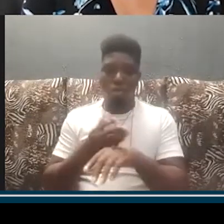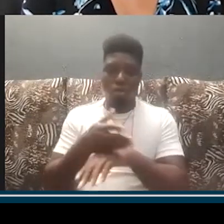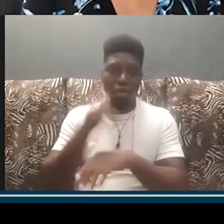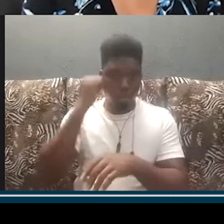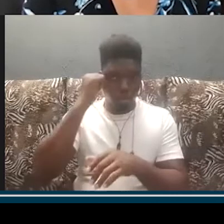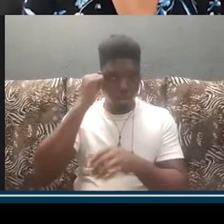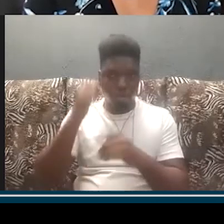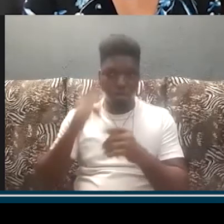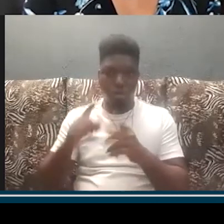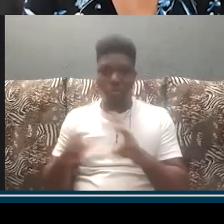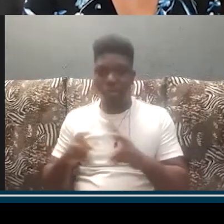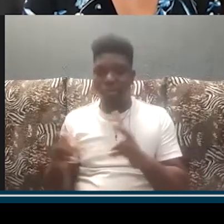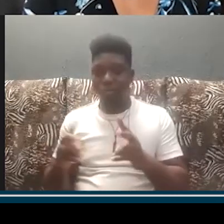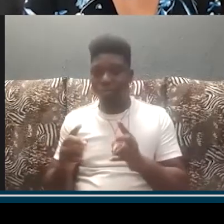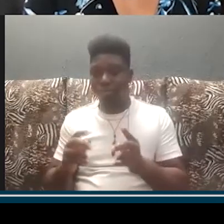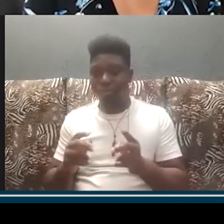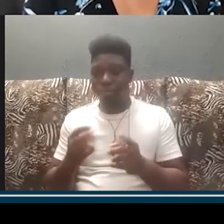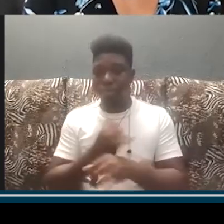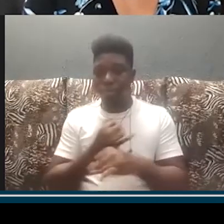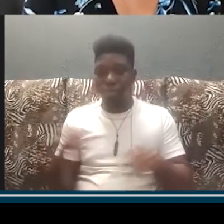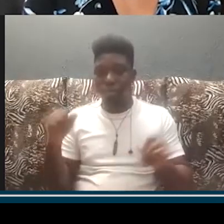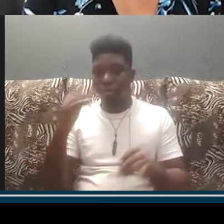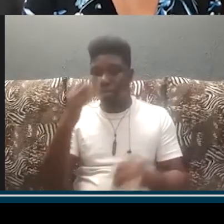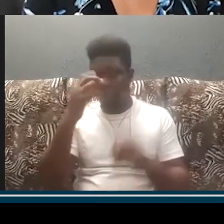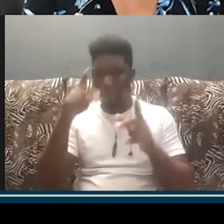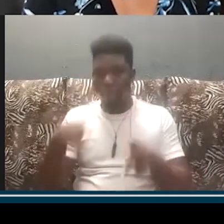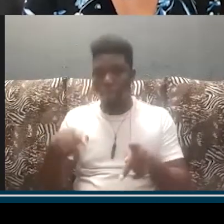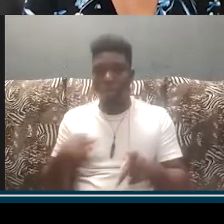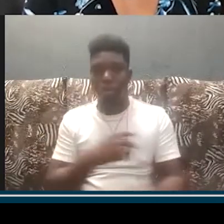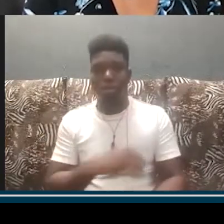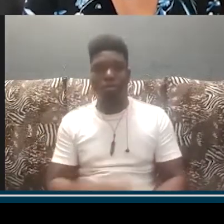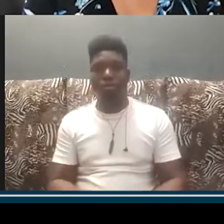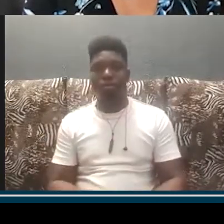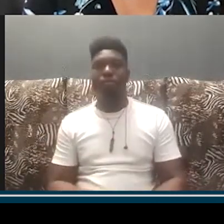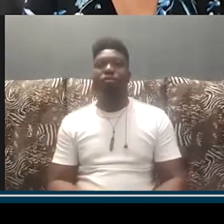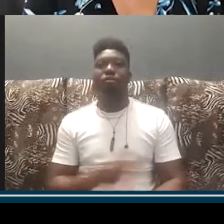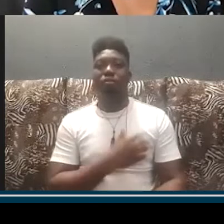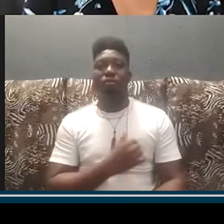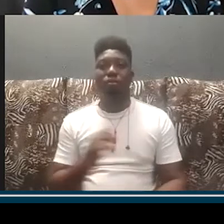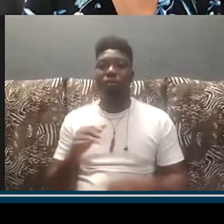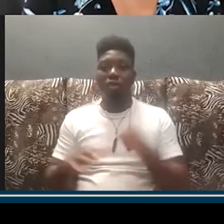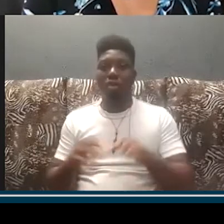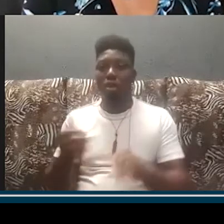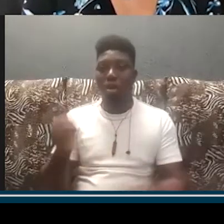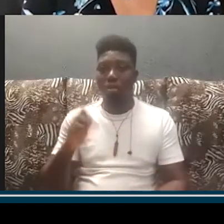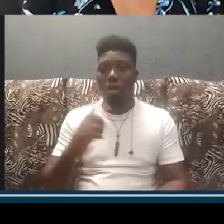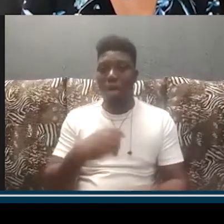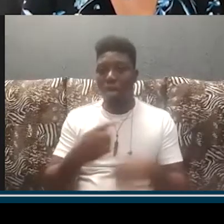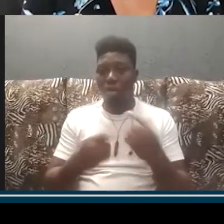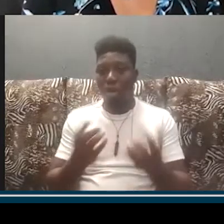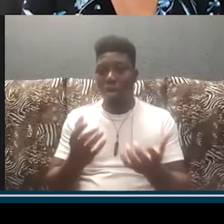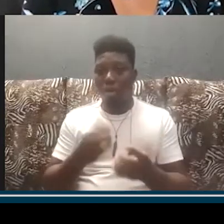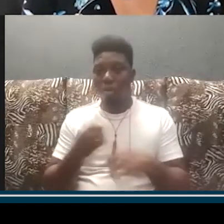person. I walk anywhere I want to go and catch a bus and cross a big